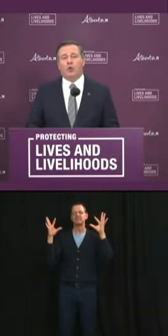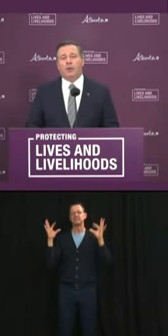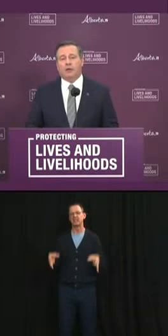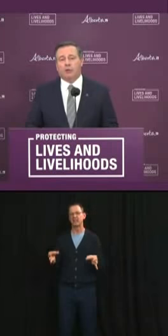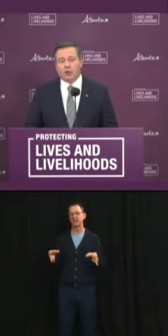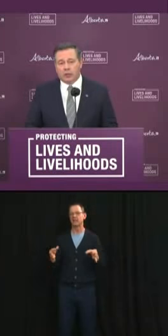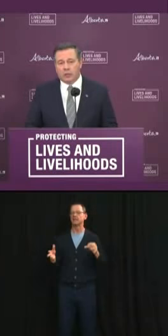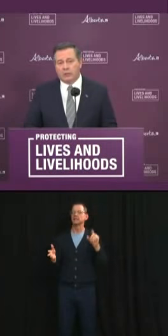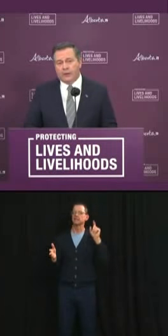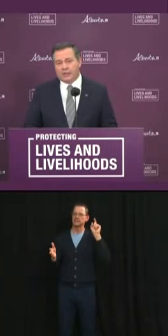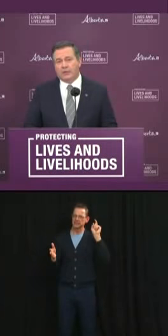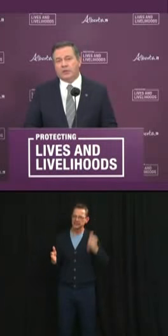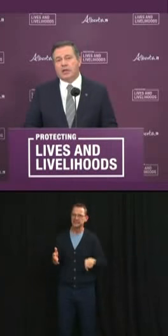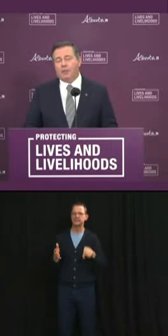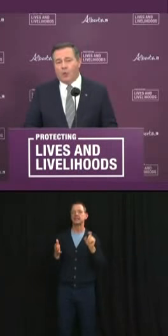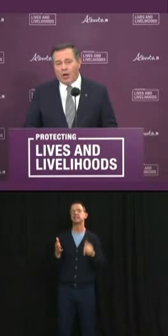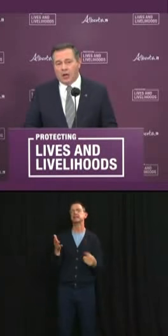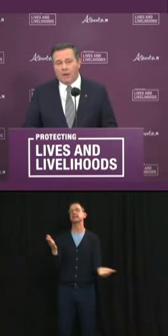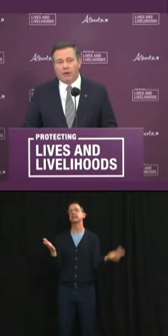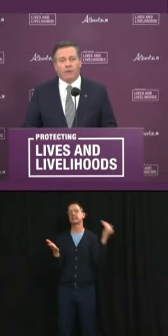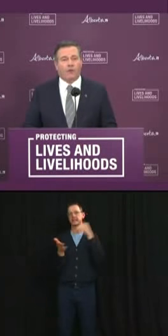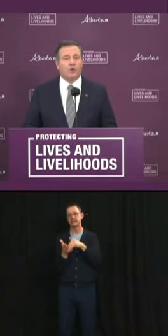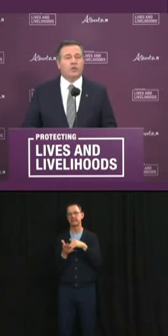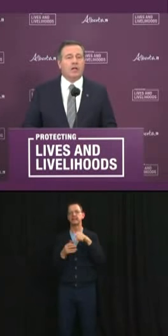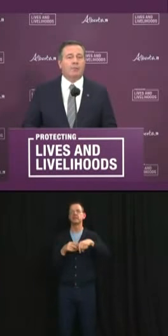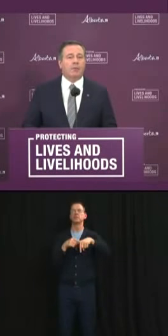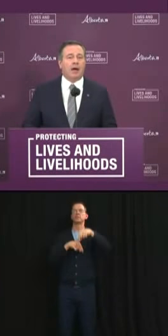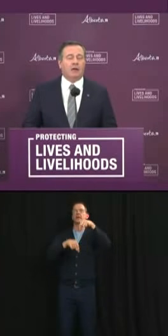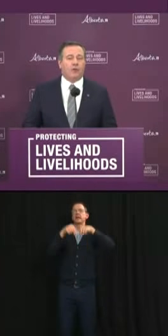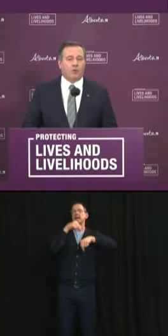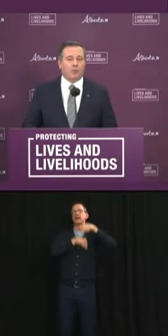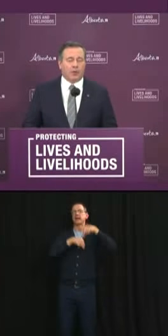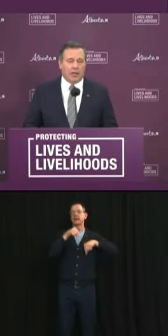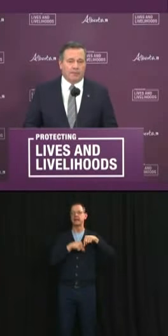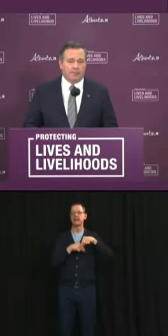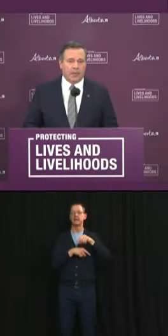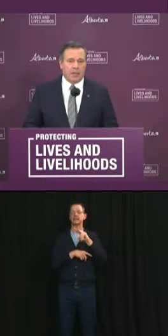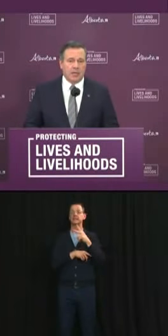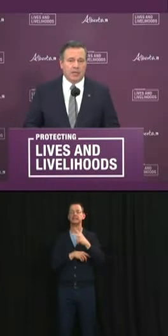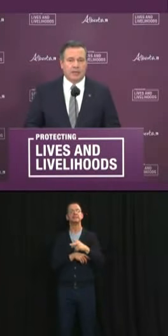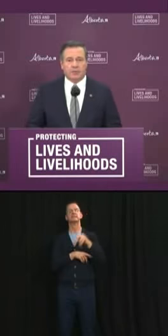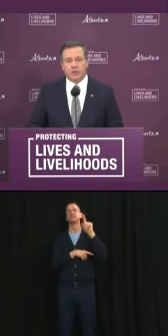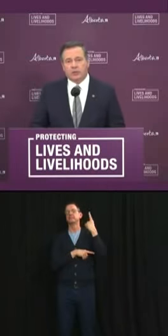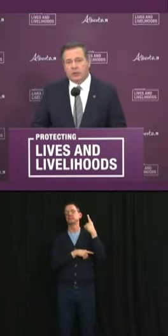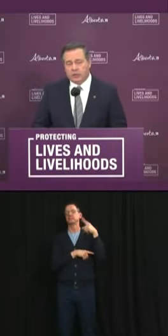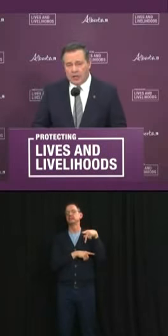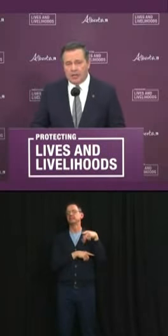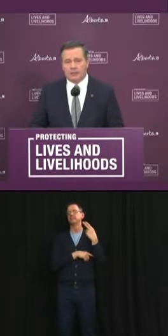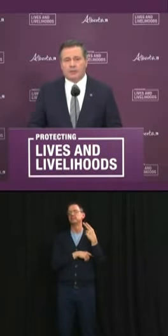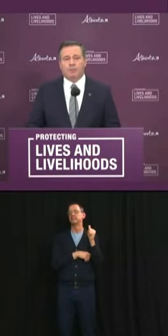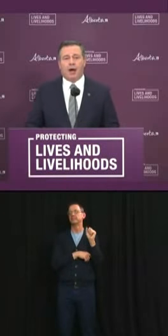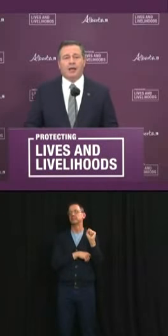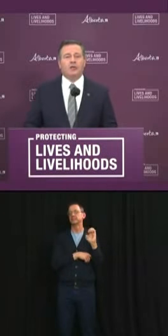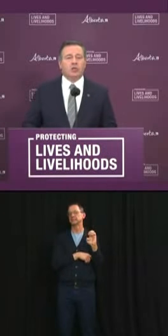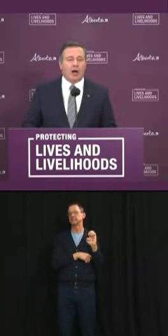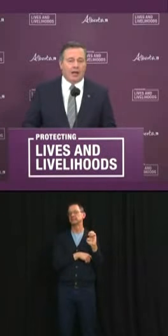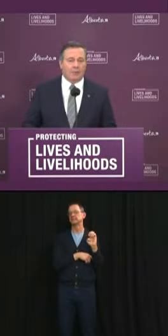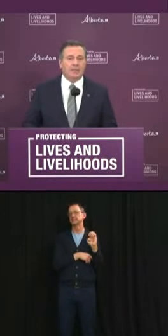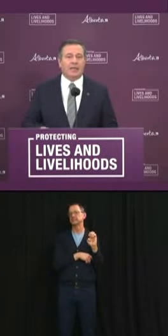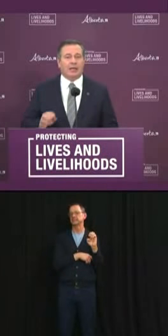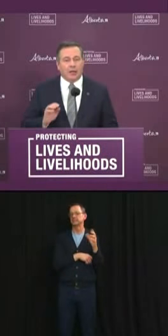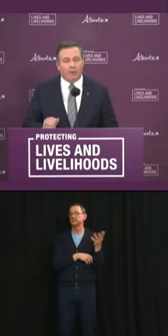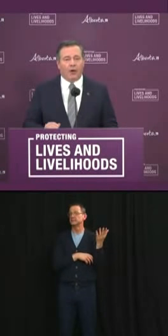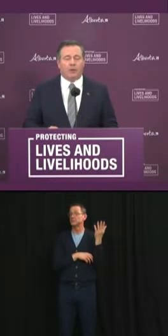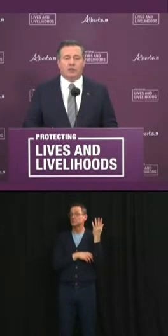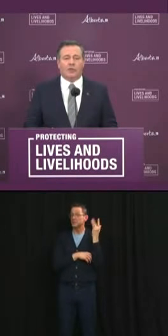Alberta will be returning to effectively step one of our four-step path forward plan. These measures are designed to buy us time